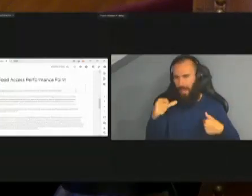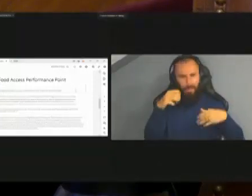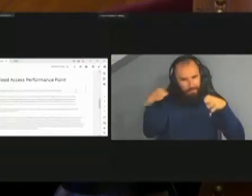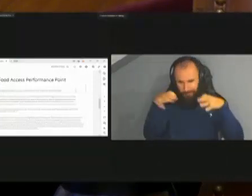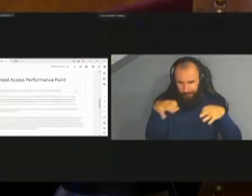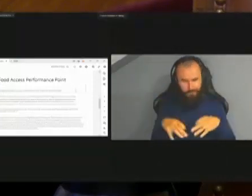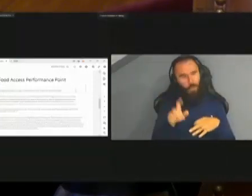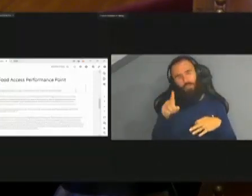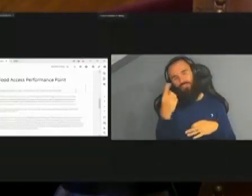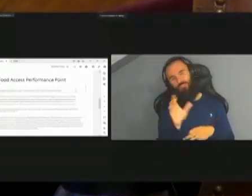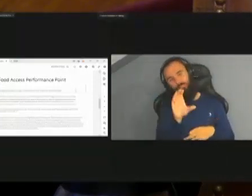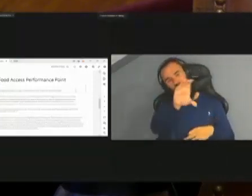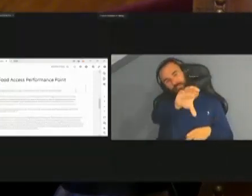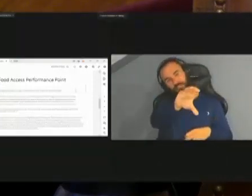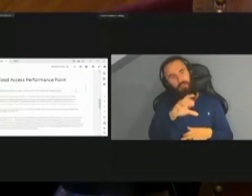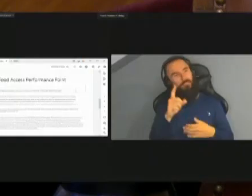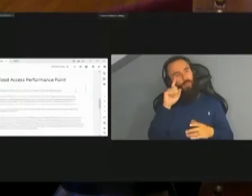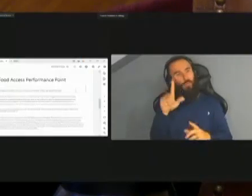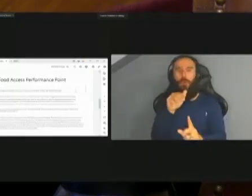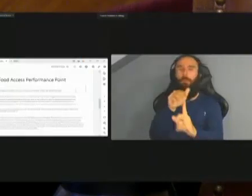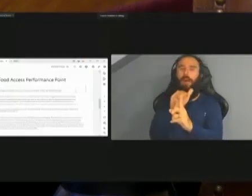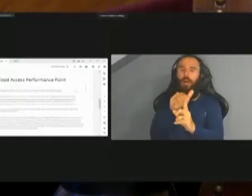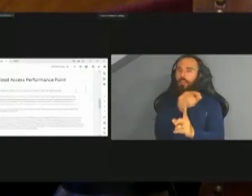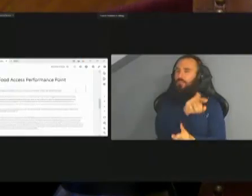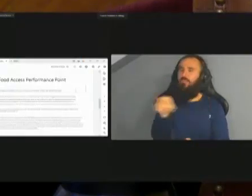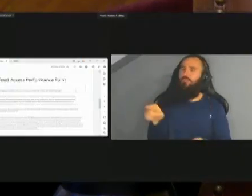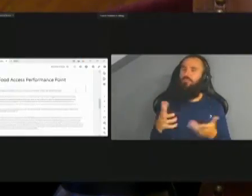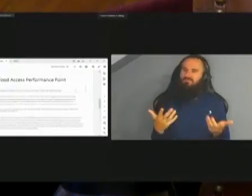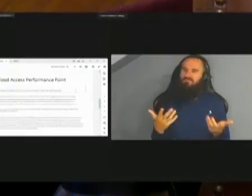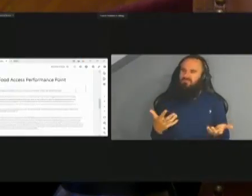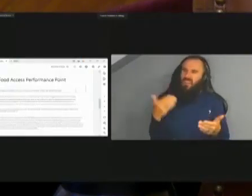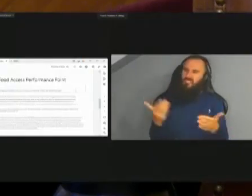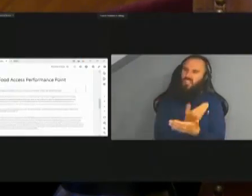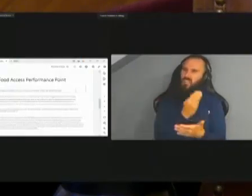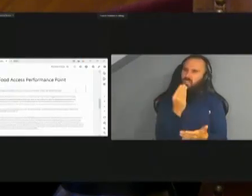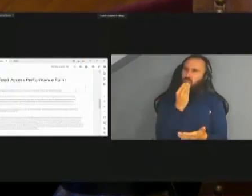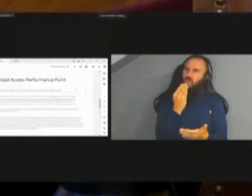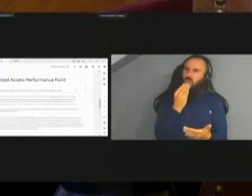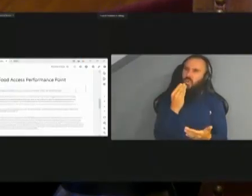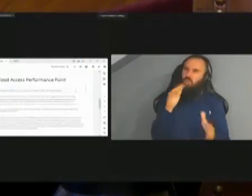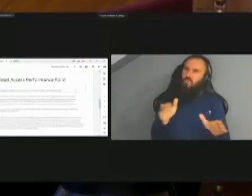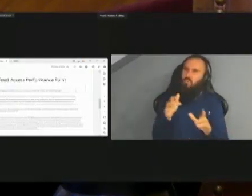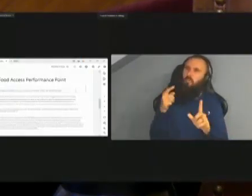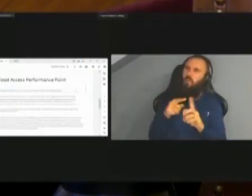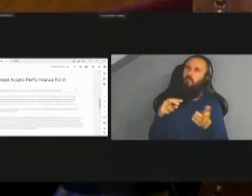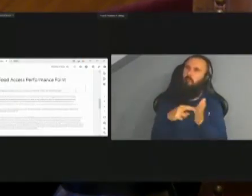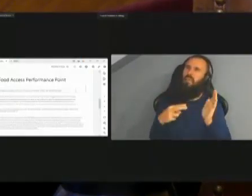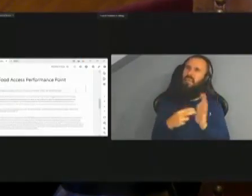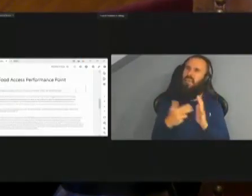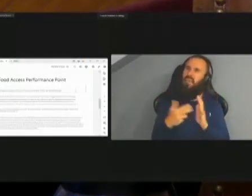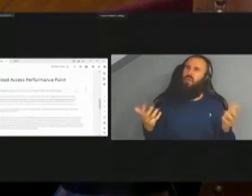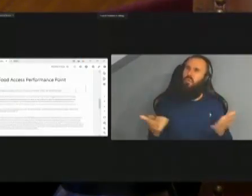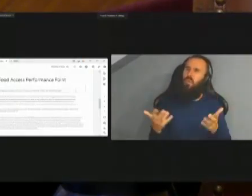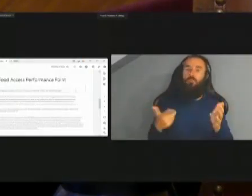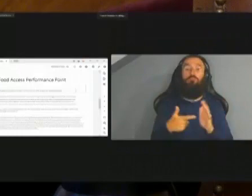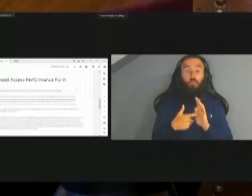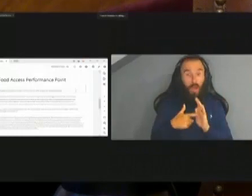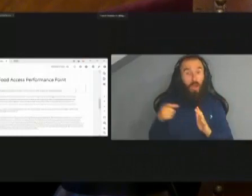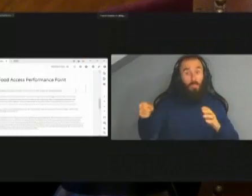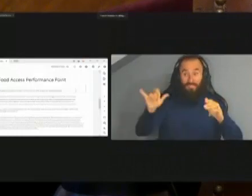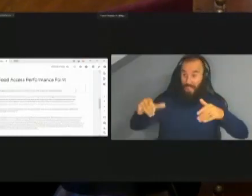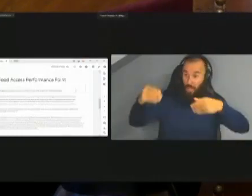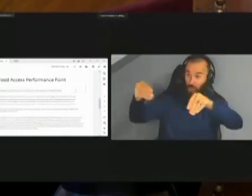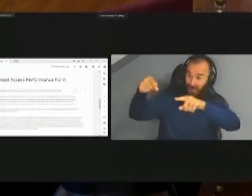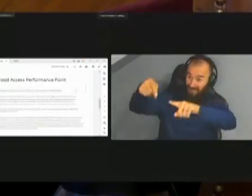it here as just a reminder to folks what's actually in their fresh food performance point. So it does require the grocery store to actually